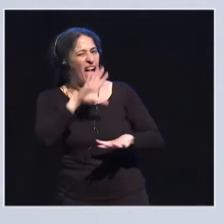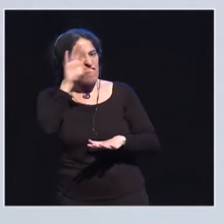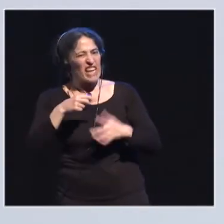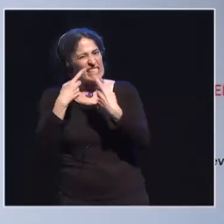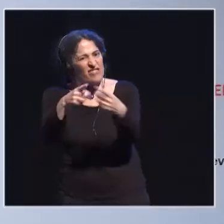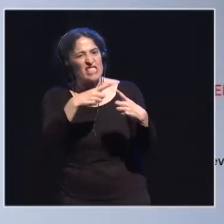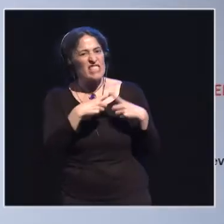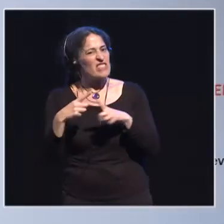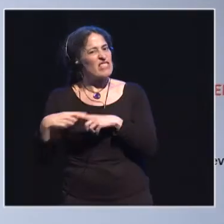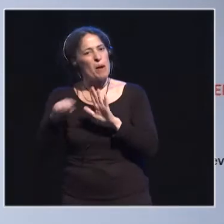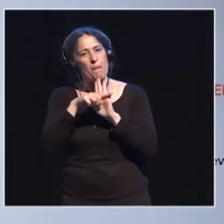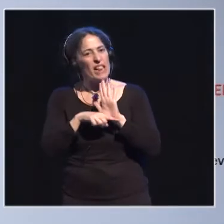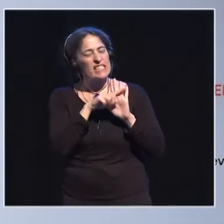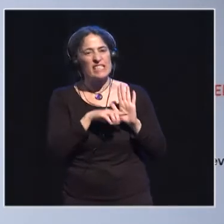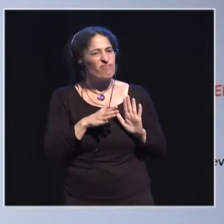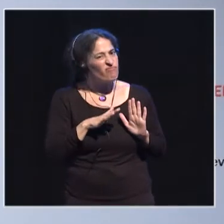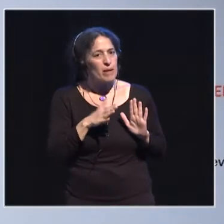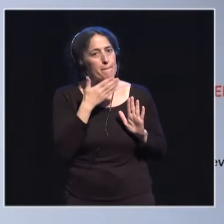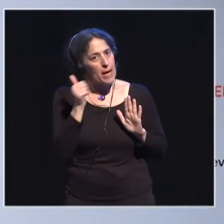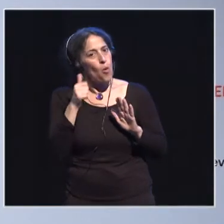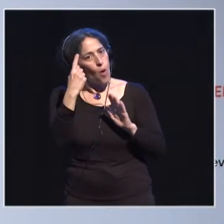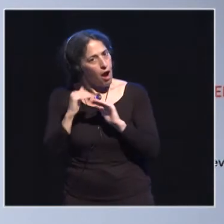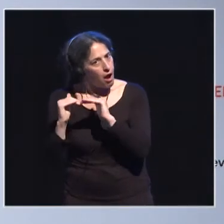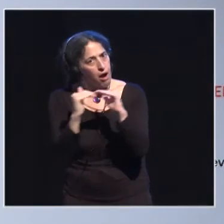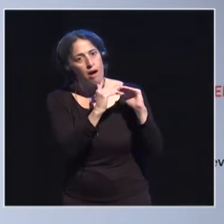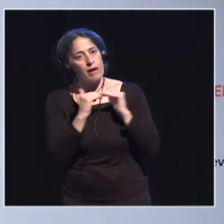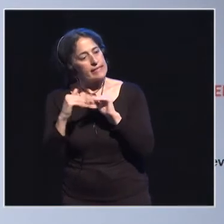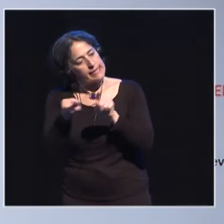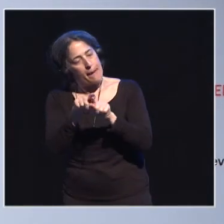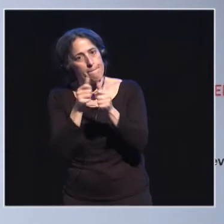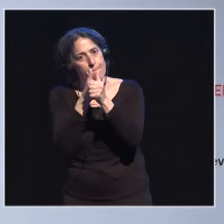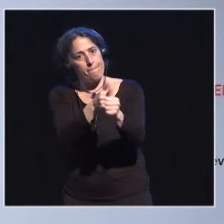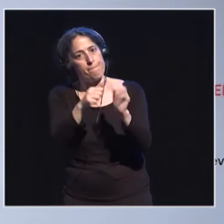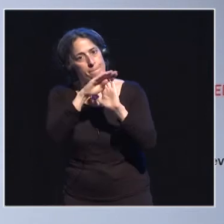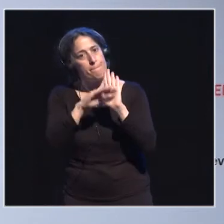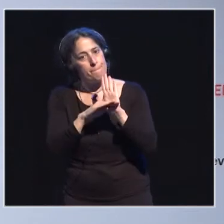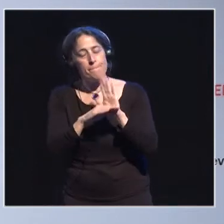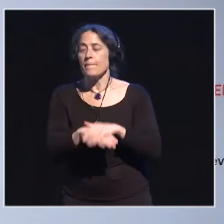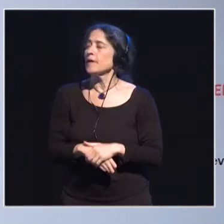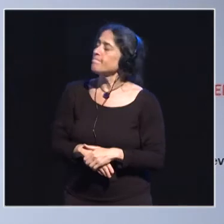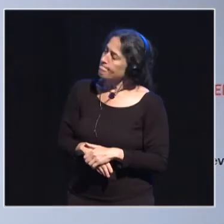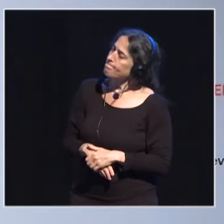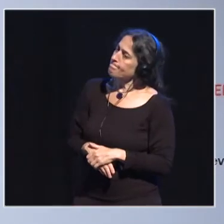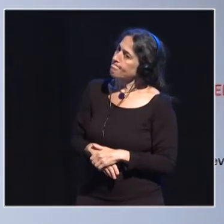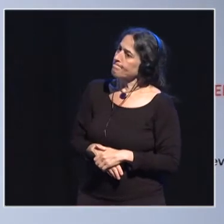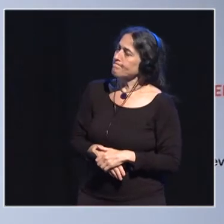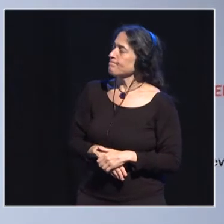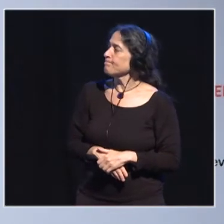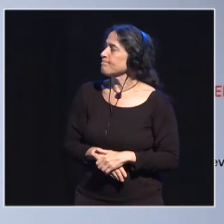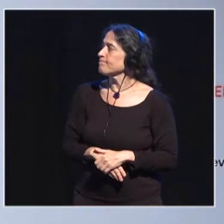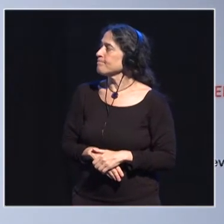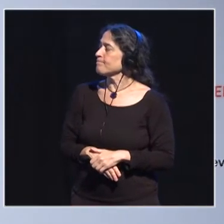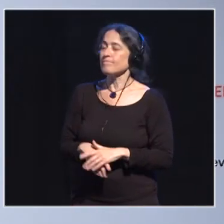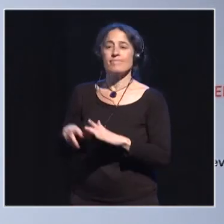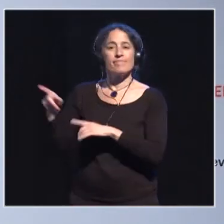true. Mr. Ansip, you're, as I said, behind this very important document, Digital for Development,